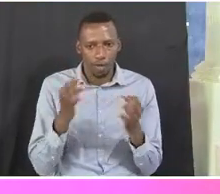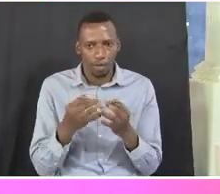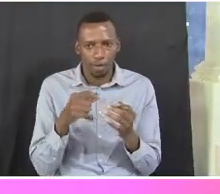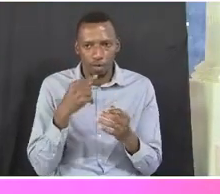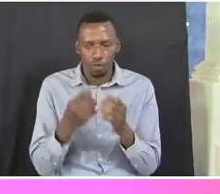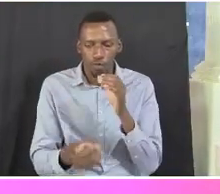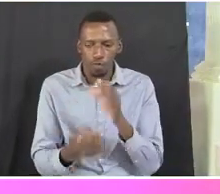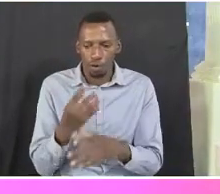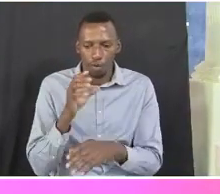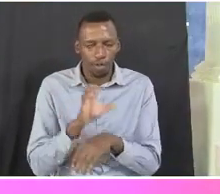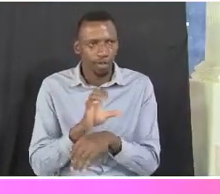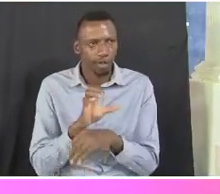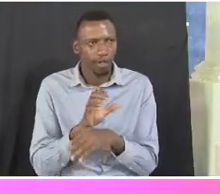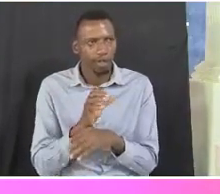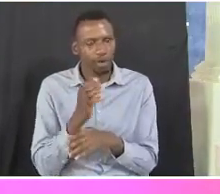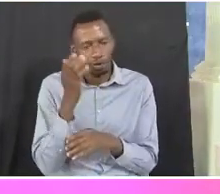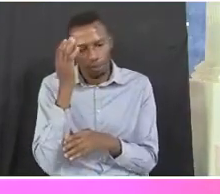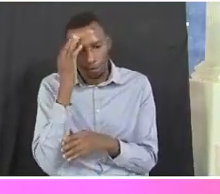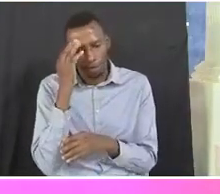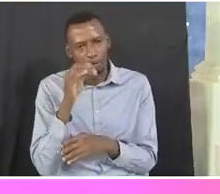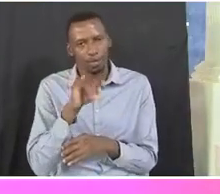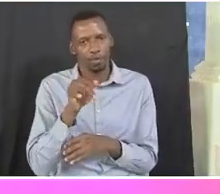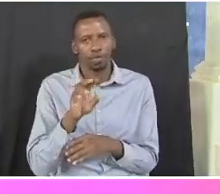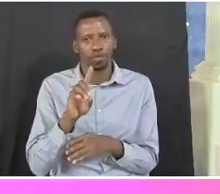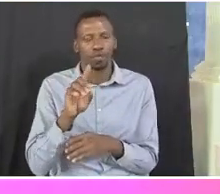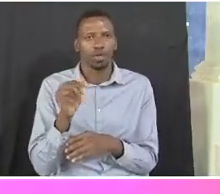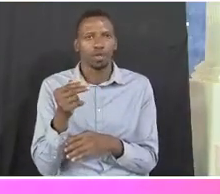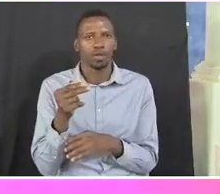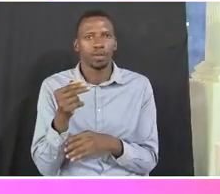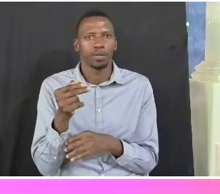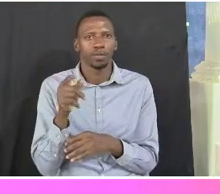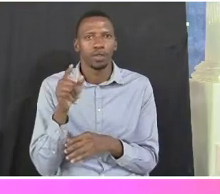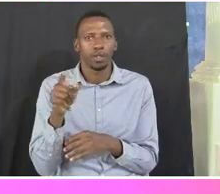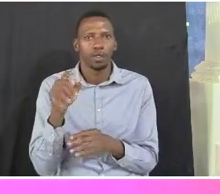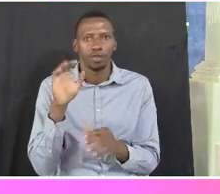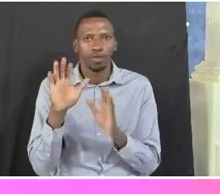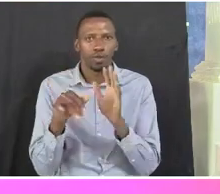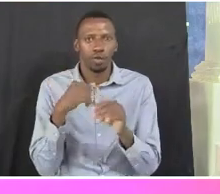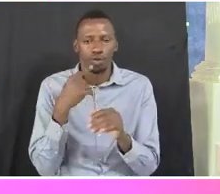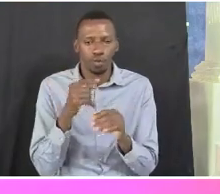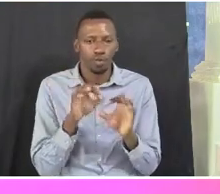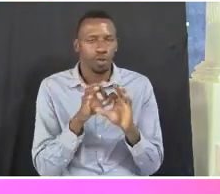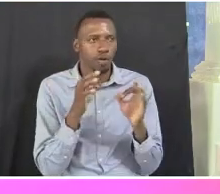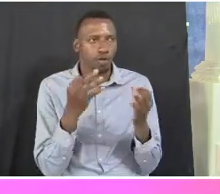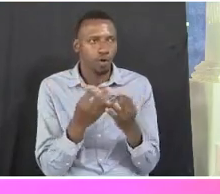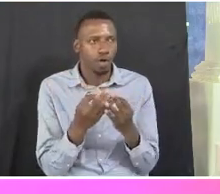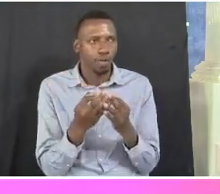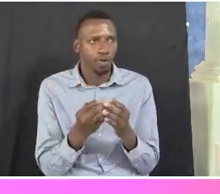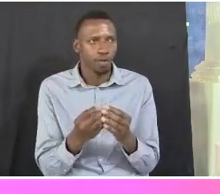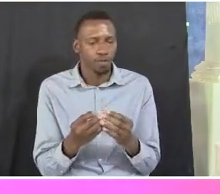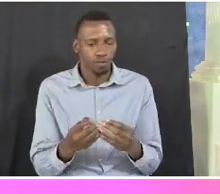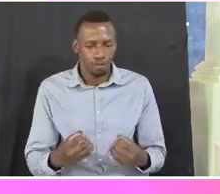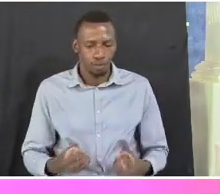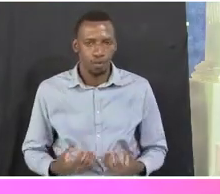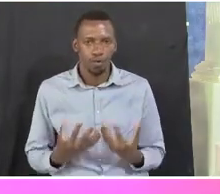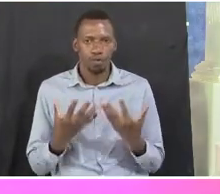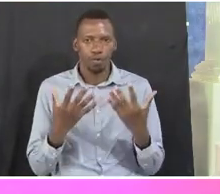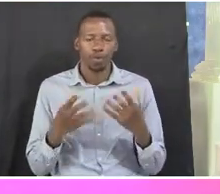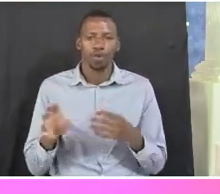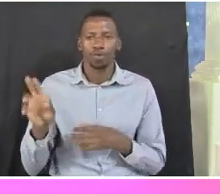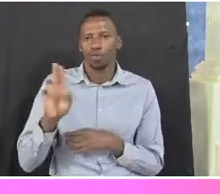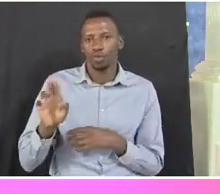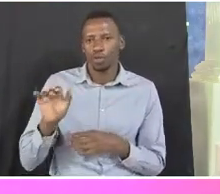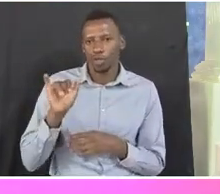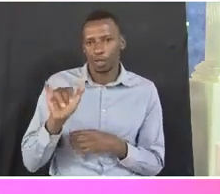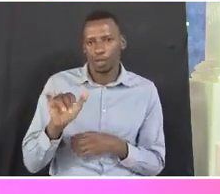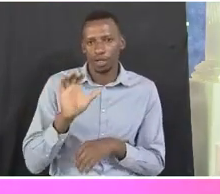church of Israel and Judah to come to repentance, he was calling for family revival in order to use